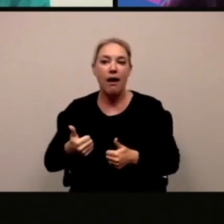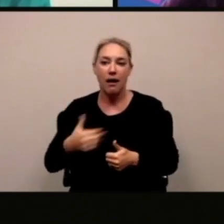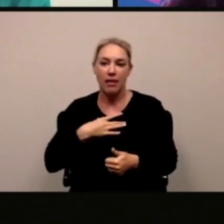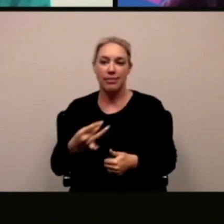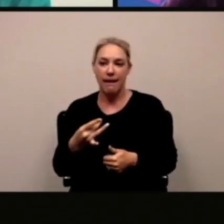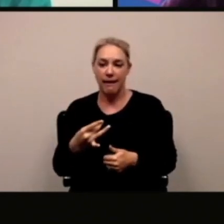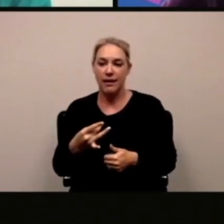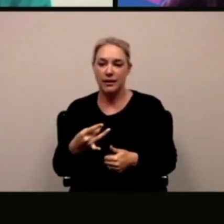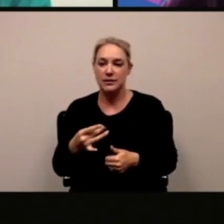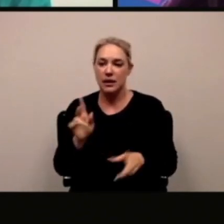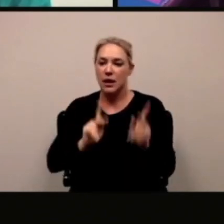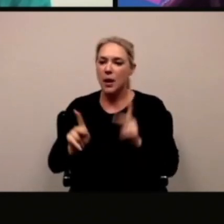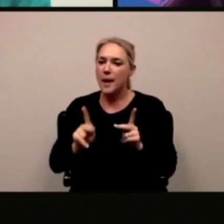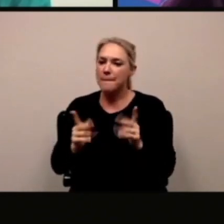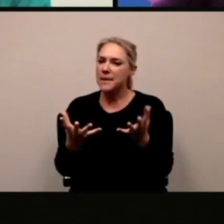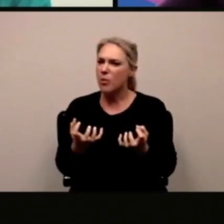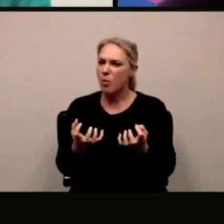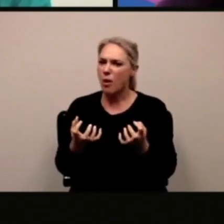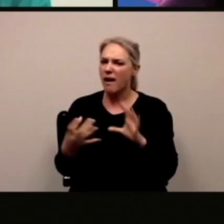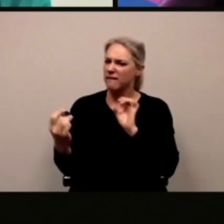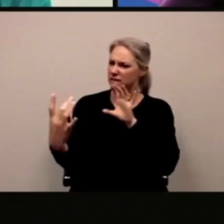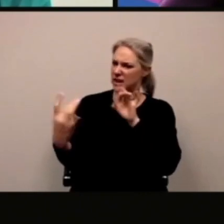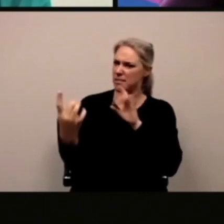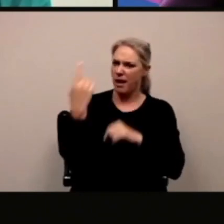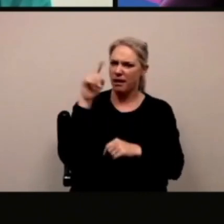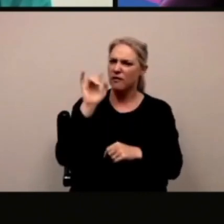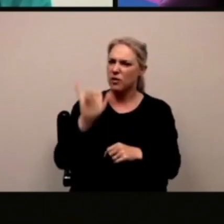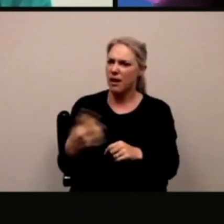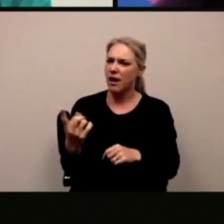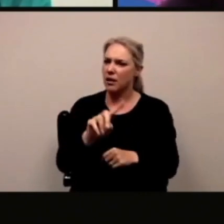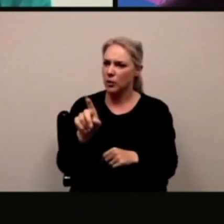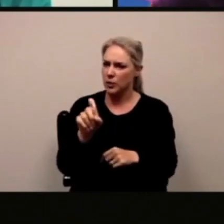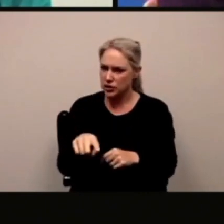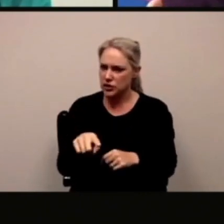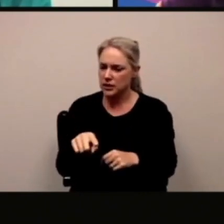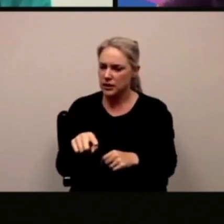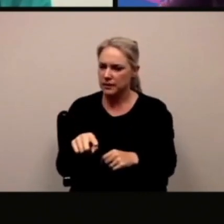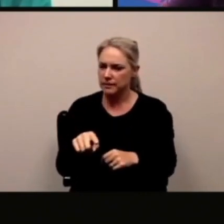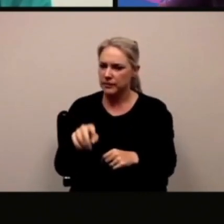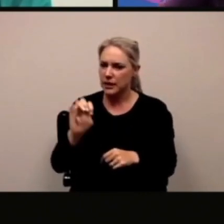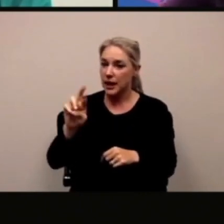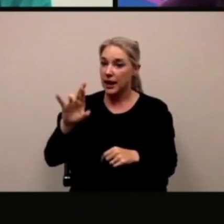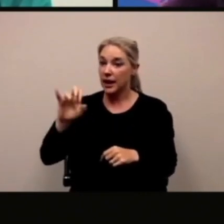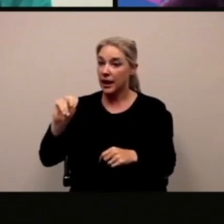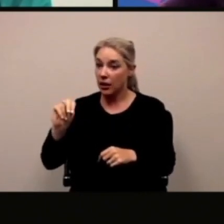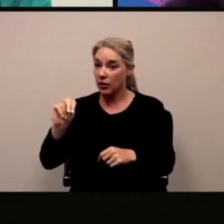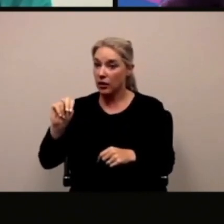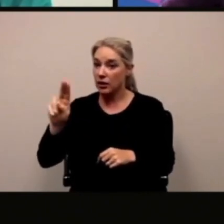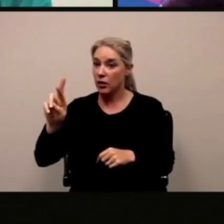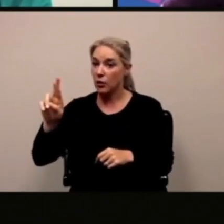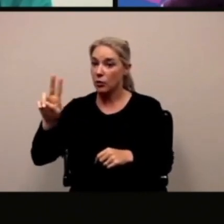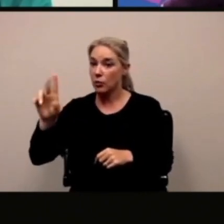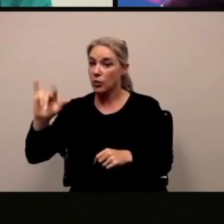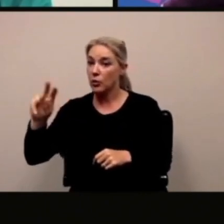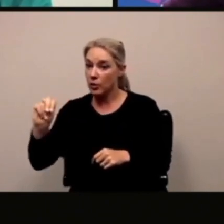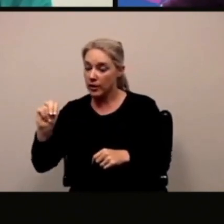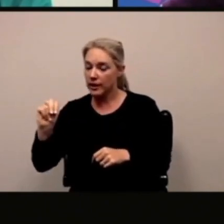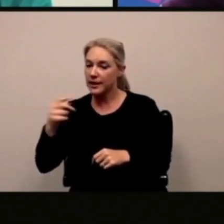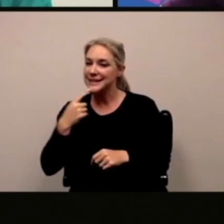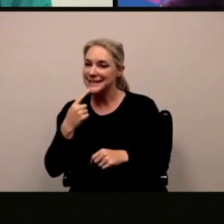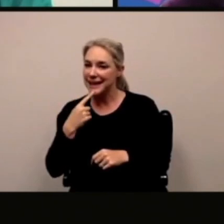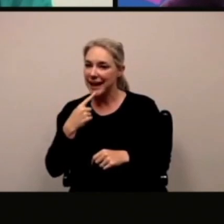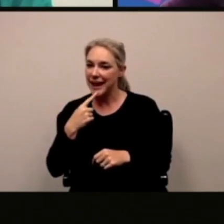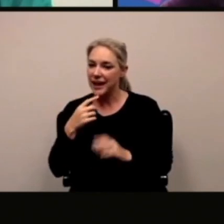might want to get some feedback to this as well. And it comes from Aaron Rulin, and he said, I love what Claudia said